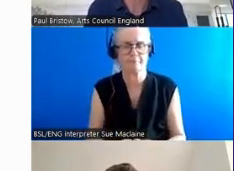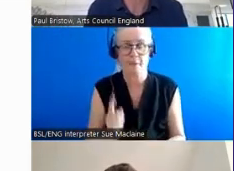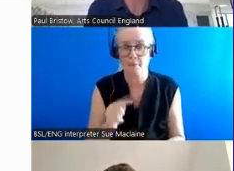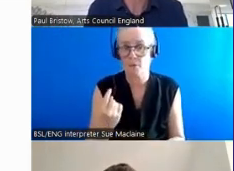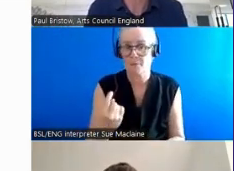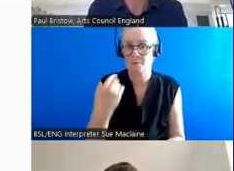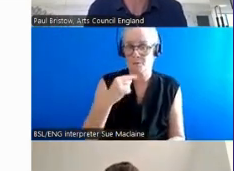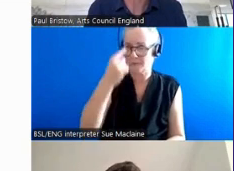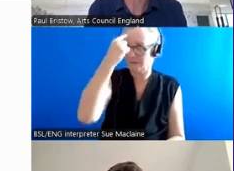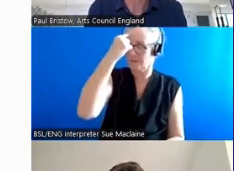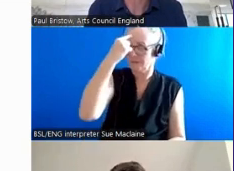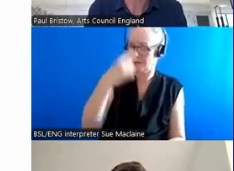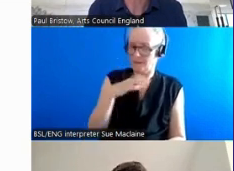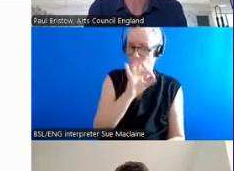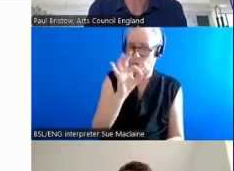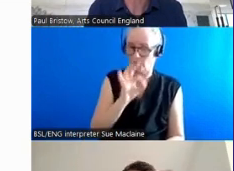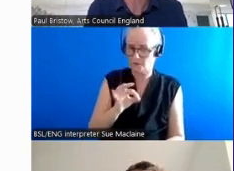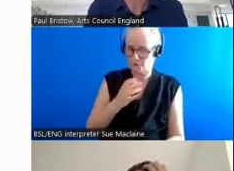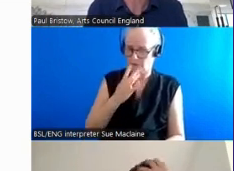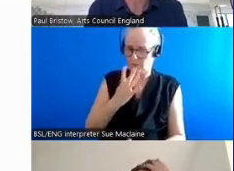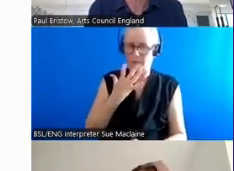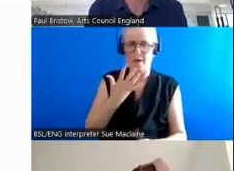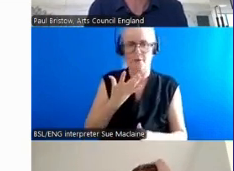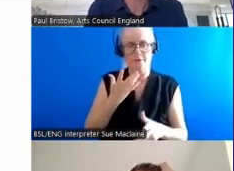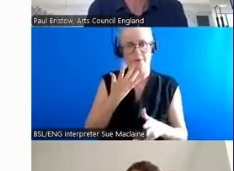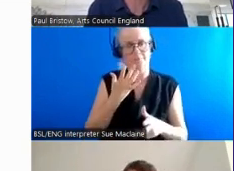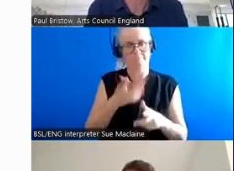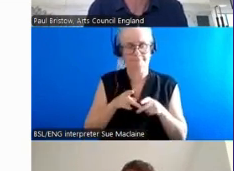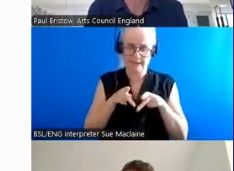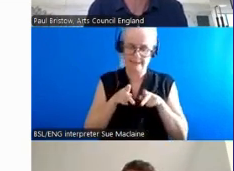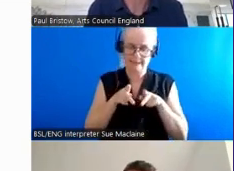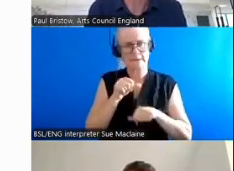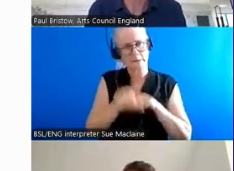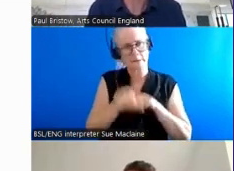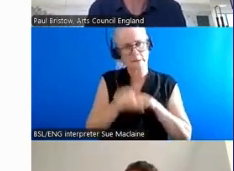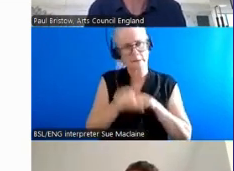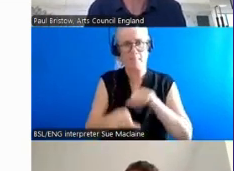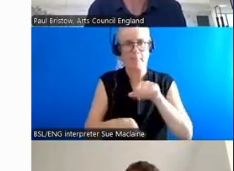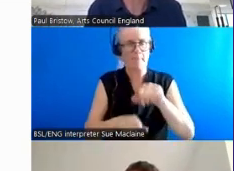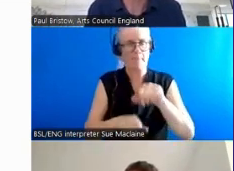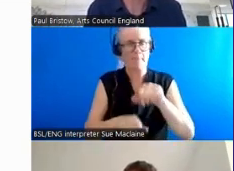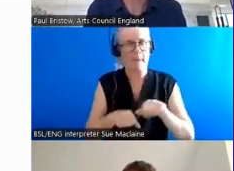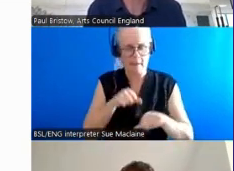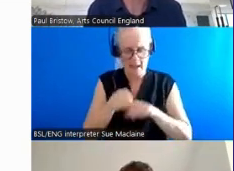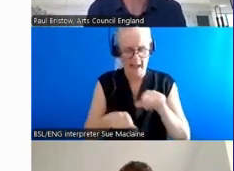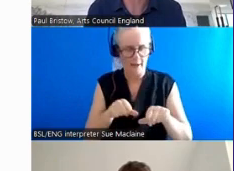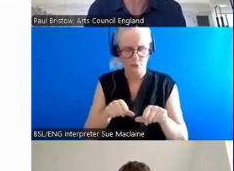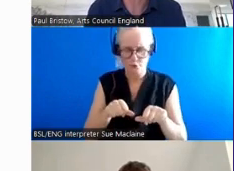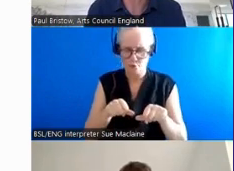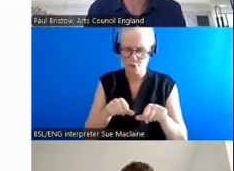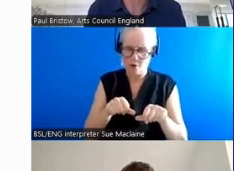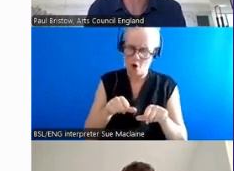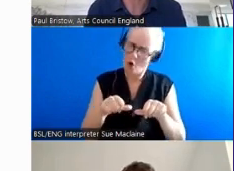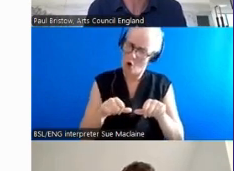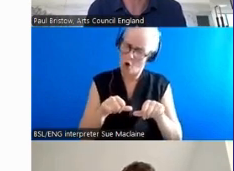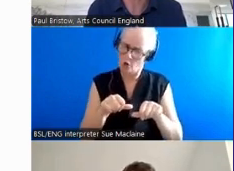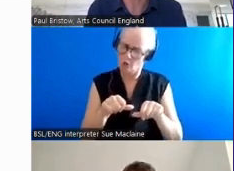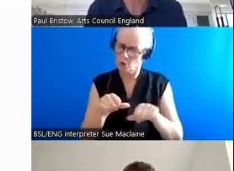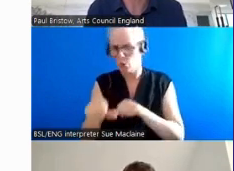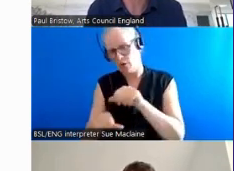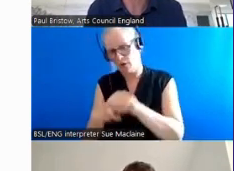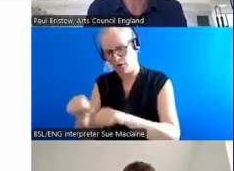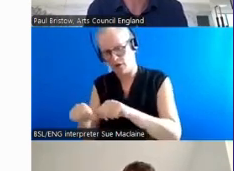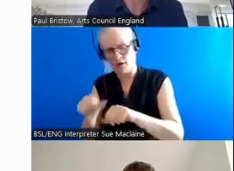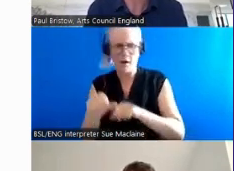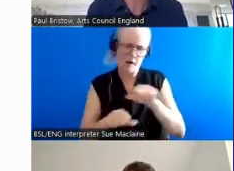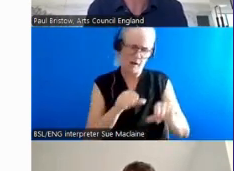we rewire the system, we've got different capacities to bring. So the more we work together, the more we try to deliver in partnership, the more we will